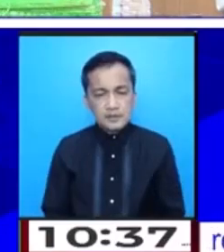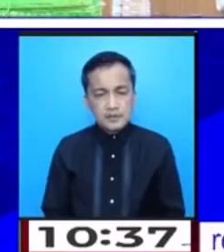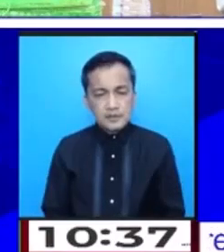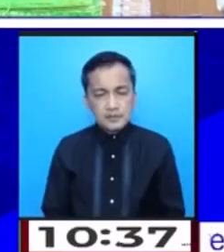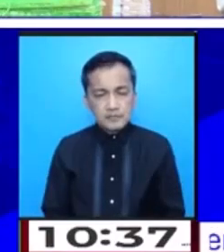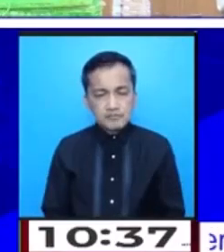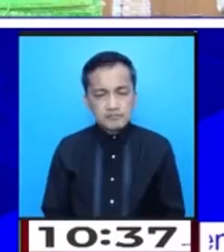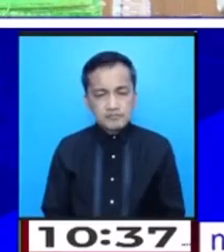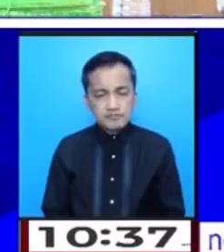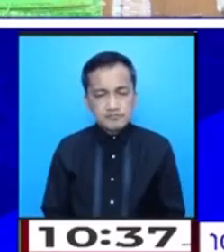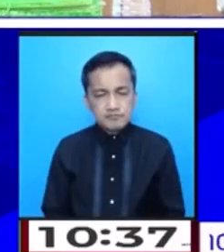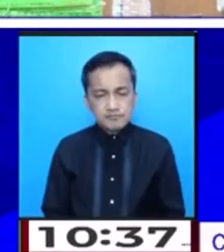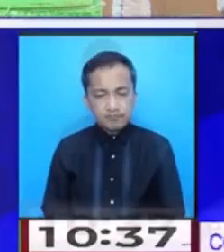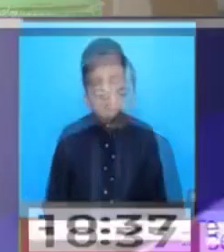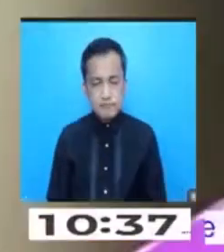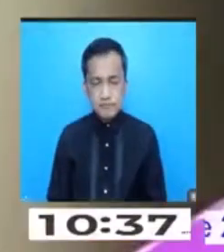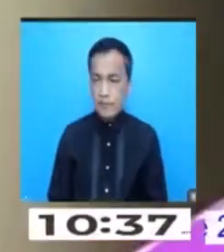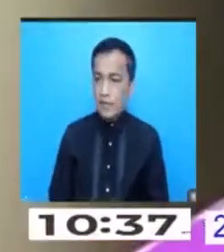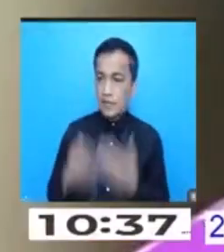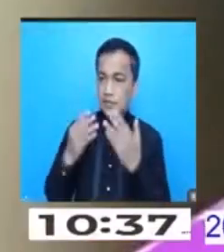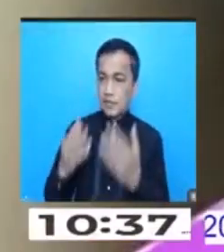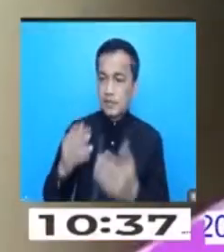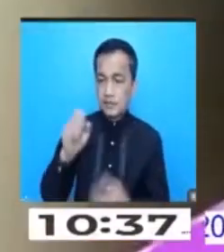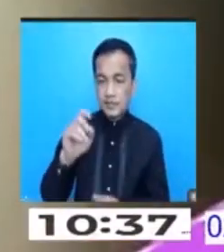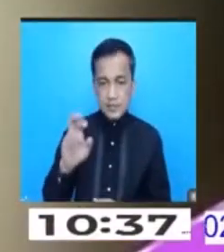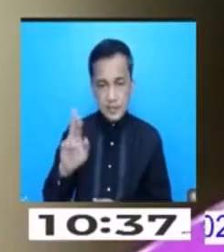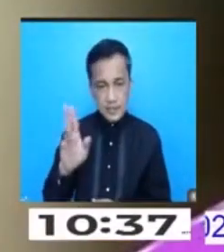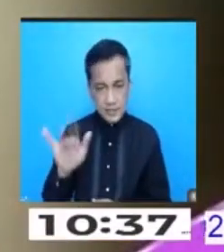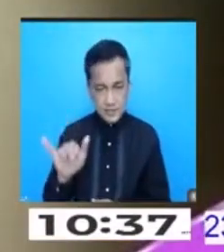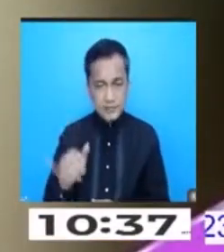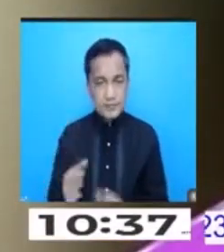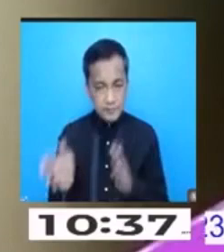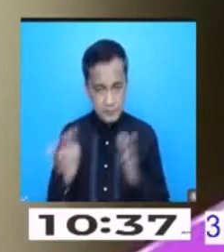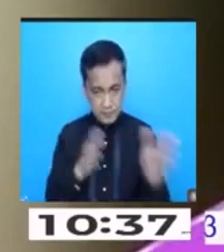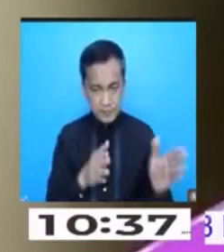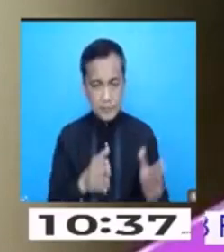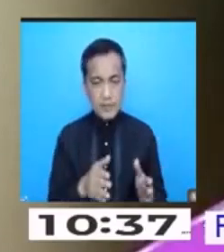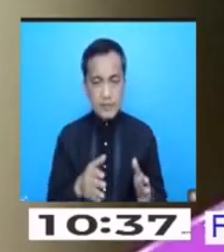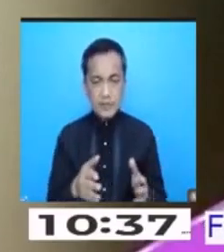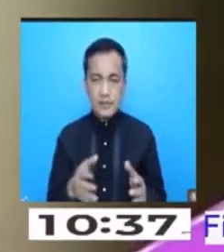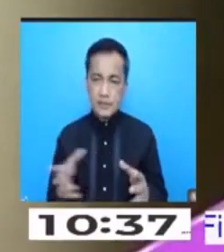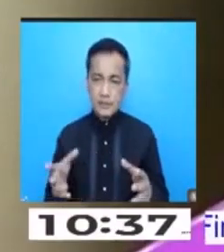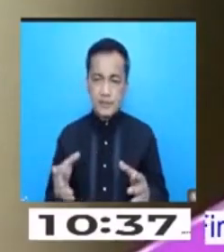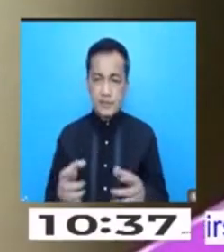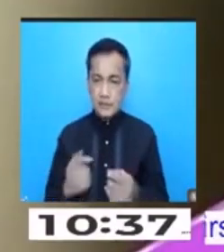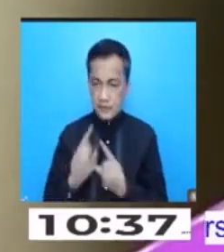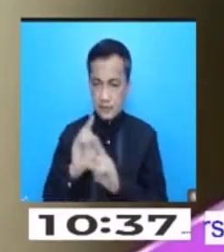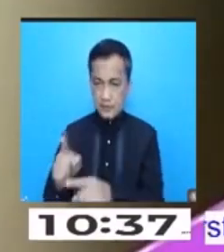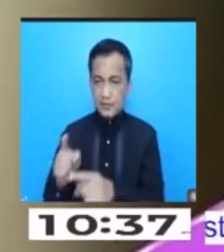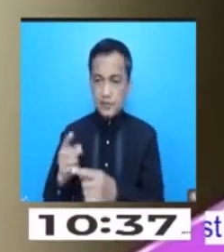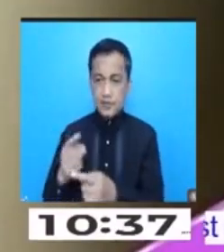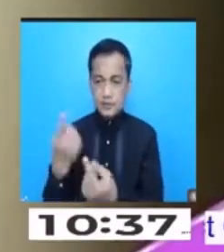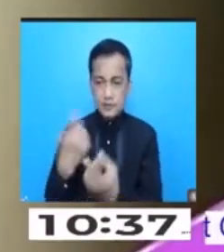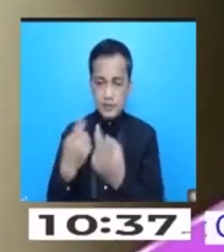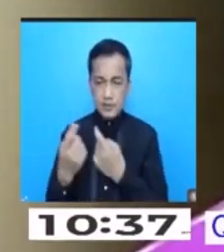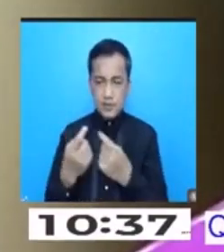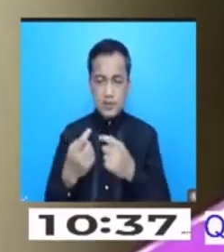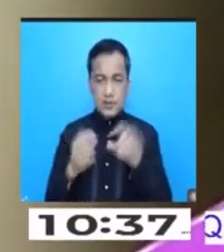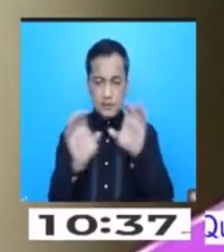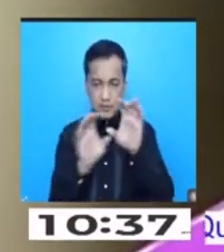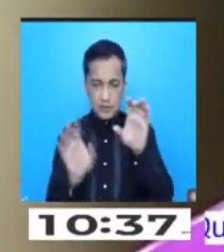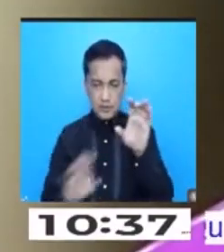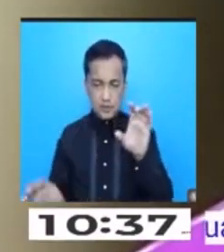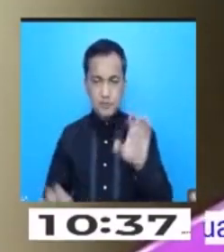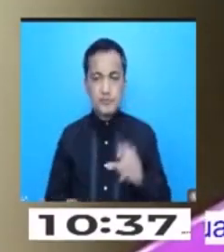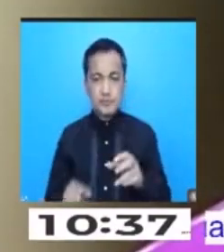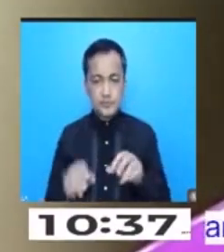Okay, thank you, Secretary. Let's entertain the question sent via Zoom chat. This